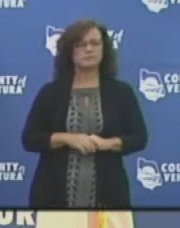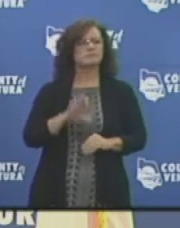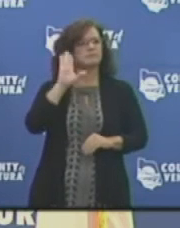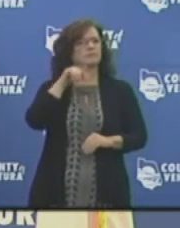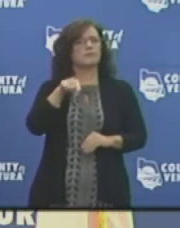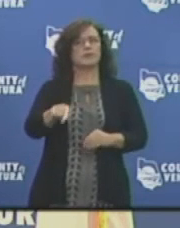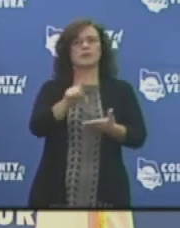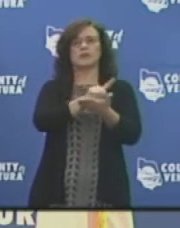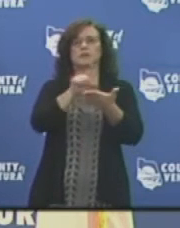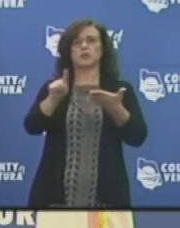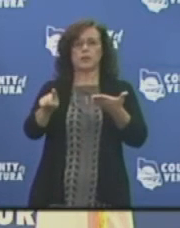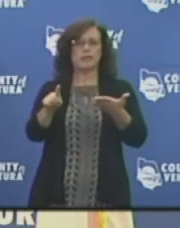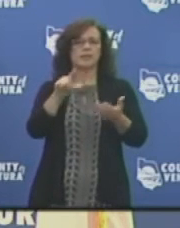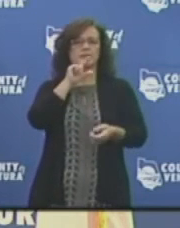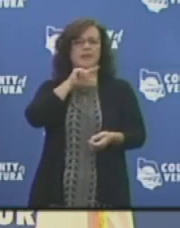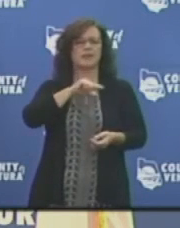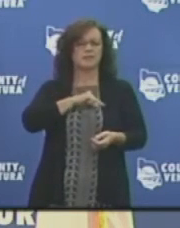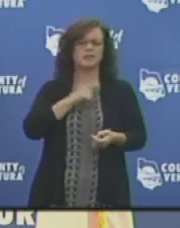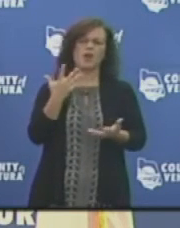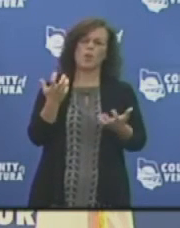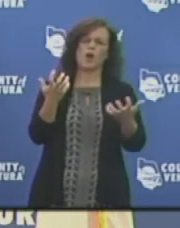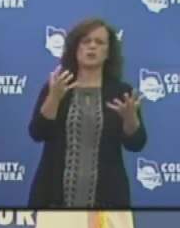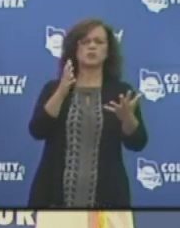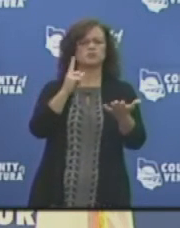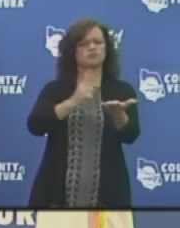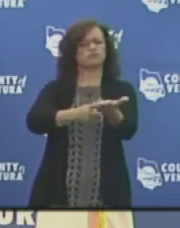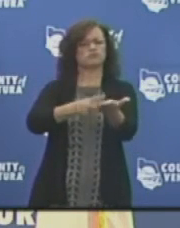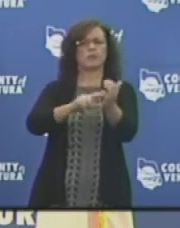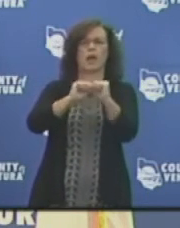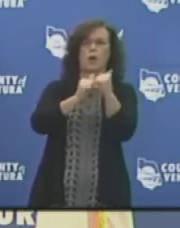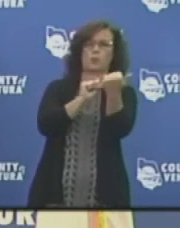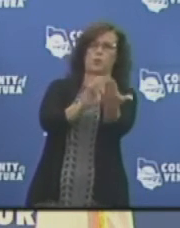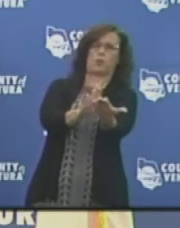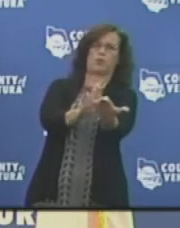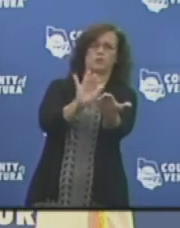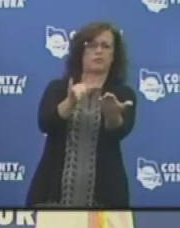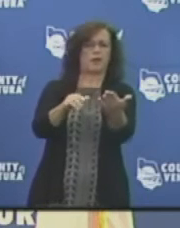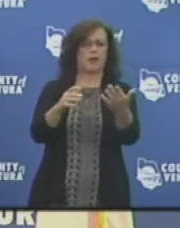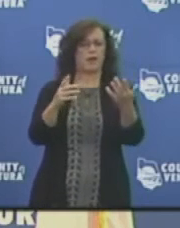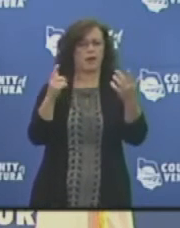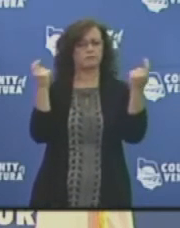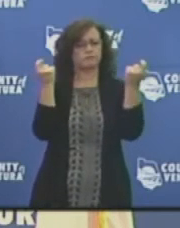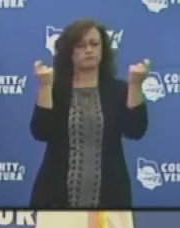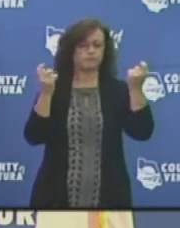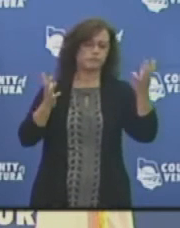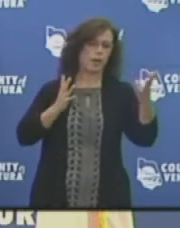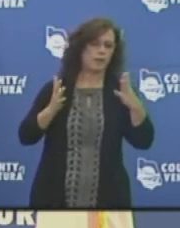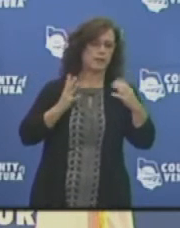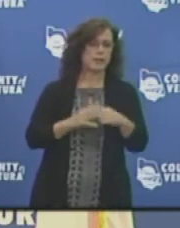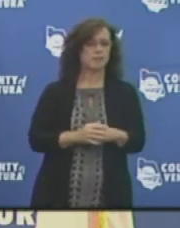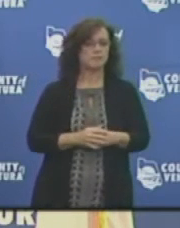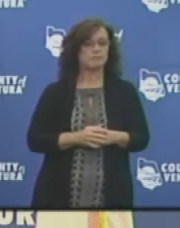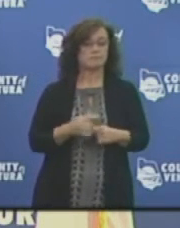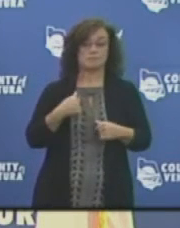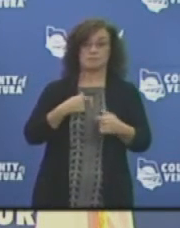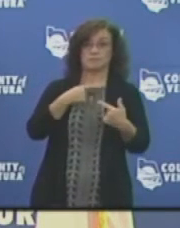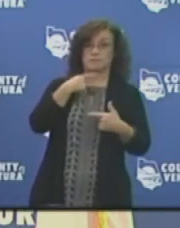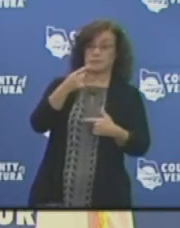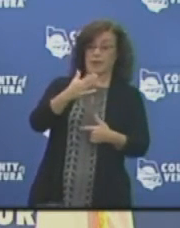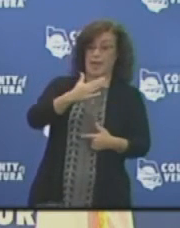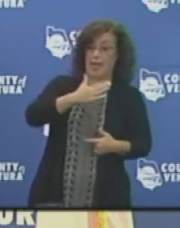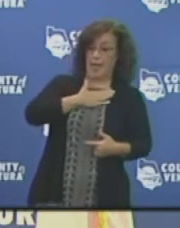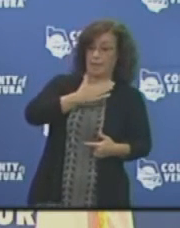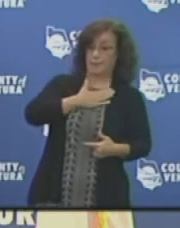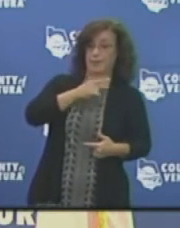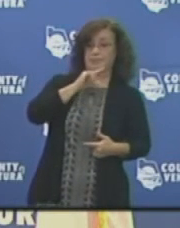mechanics of Thanksgiving. First of all, happy Thanksgiving. It may not be as happy as it usually is for